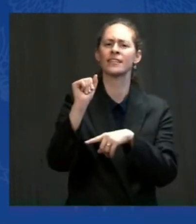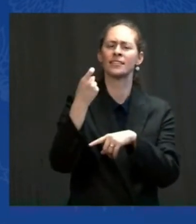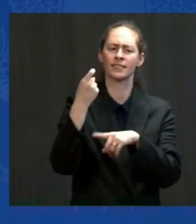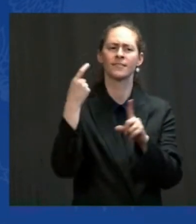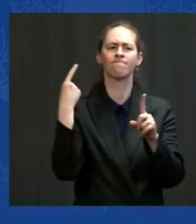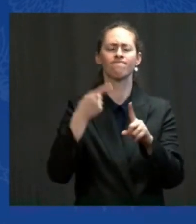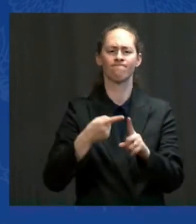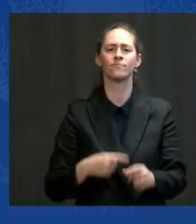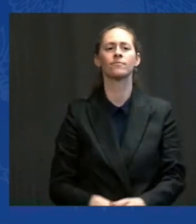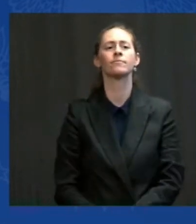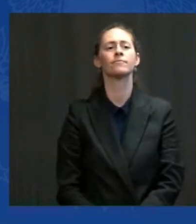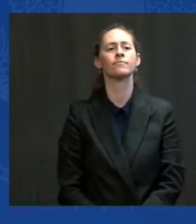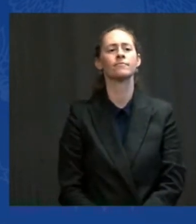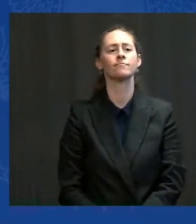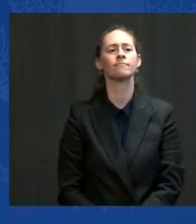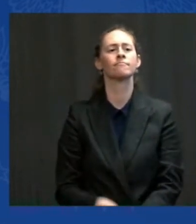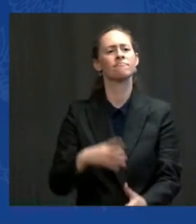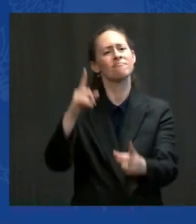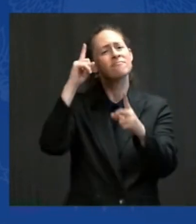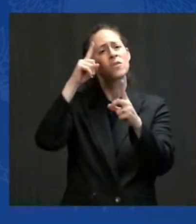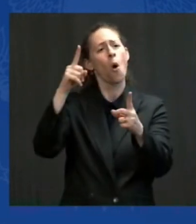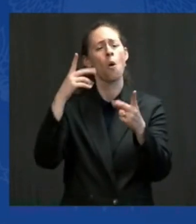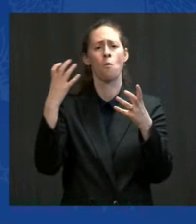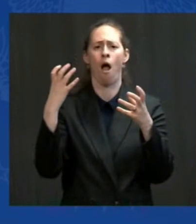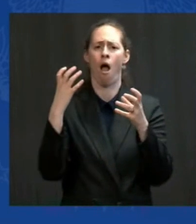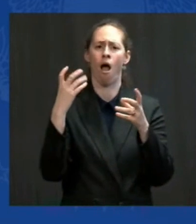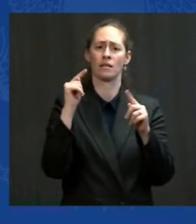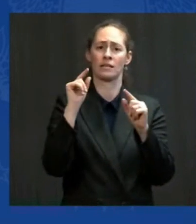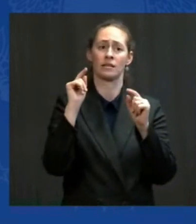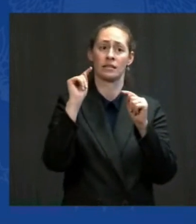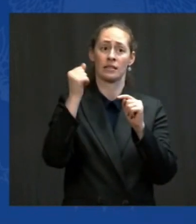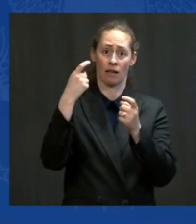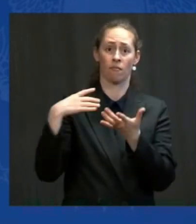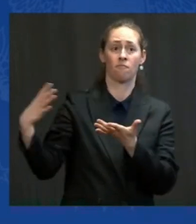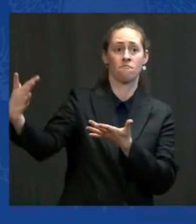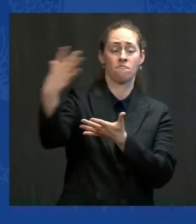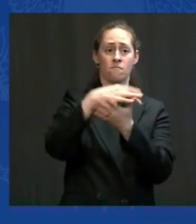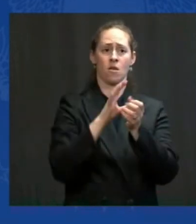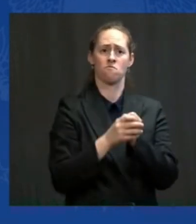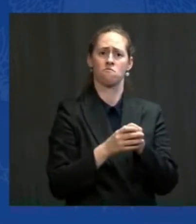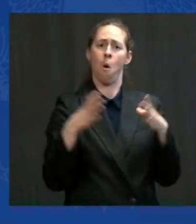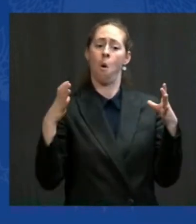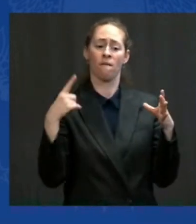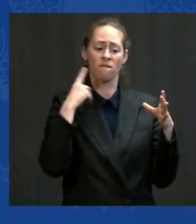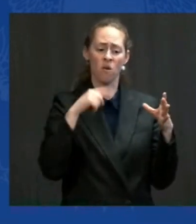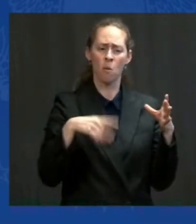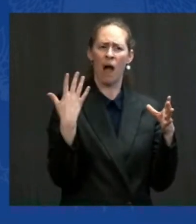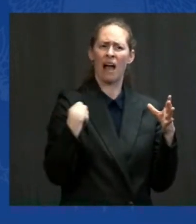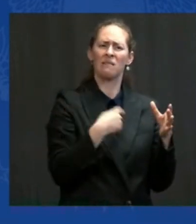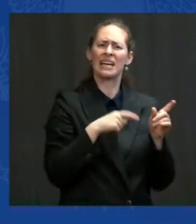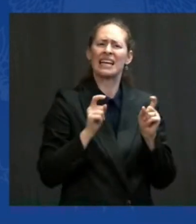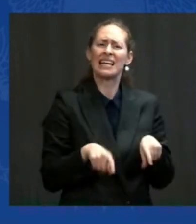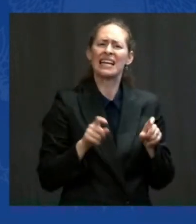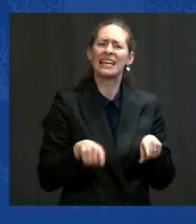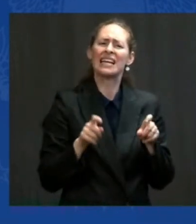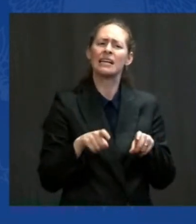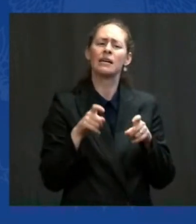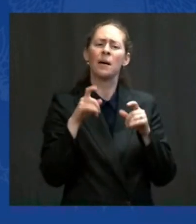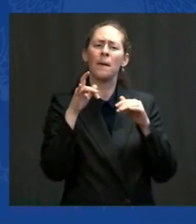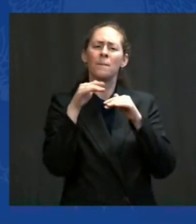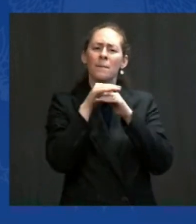growth along with making sure that we can pay for our basic needs. Well, let me ask you, what is more likely to grow the